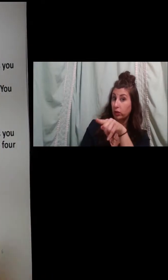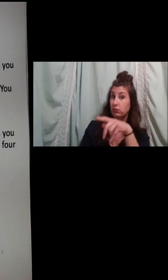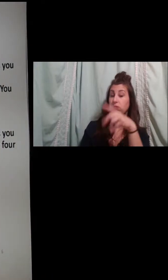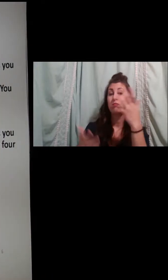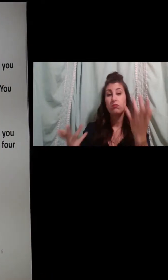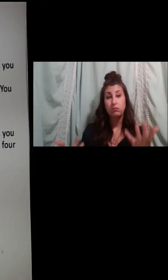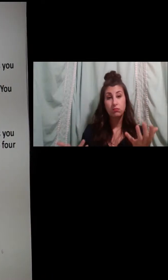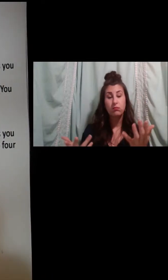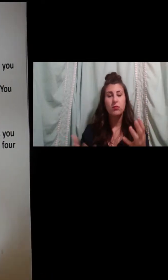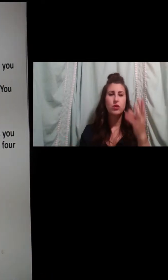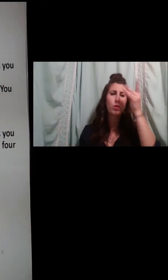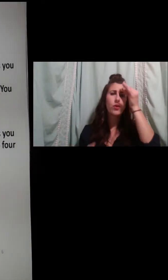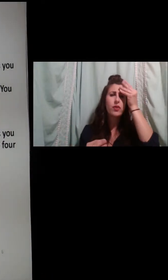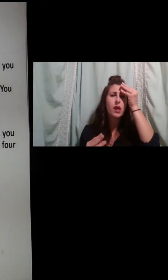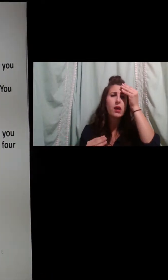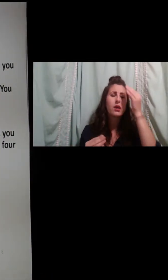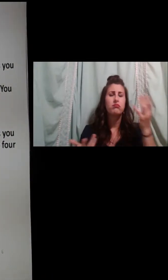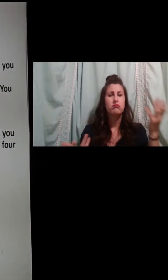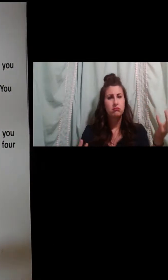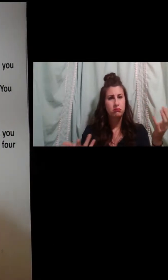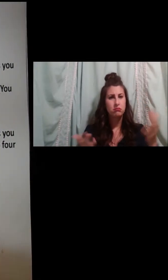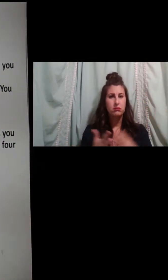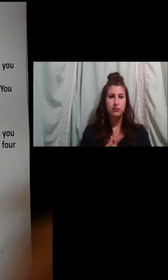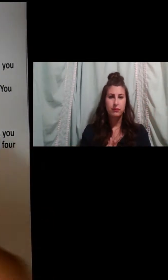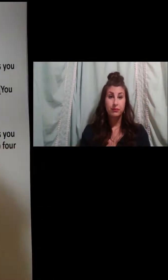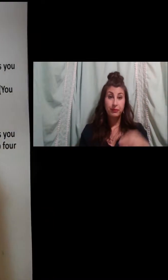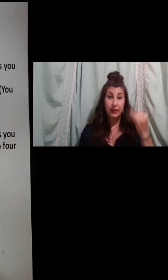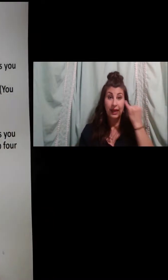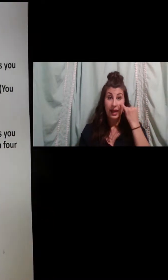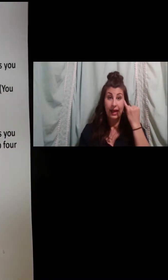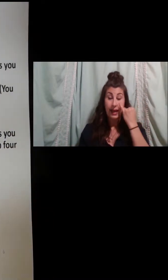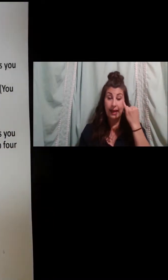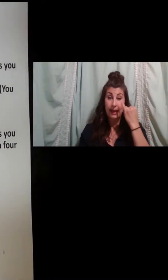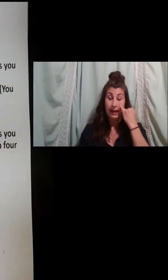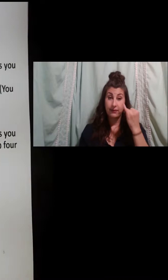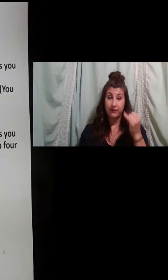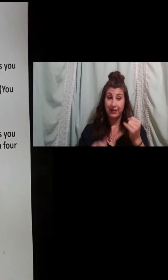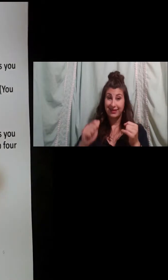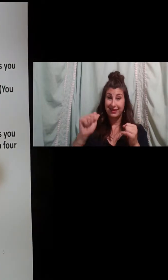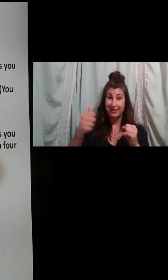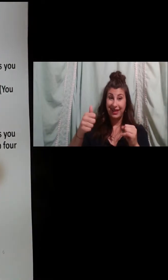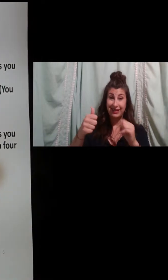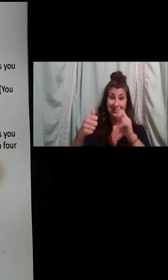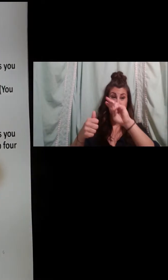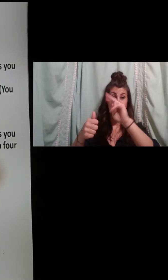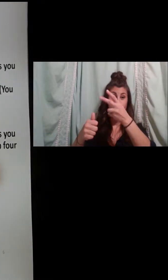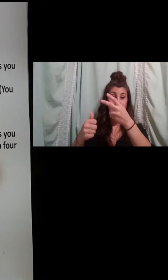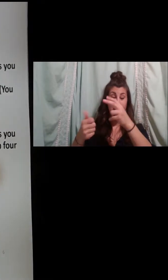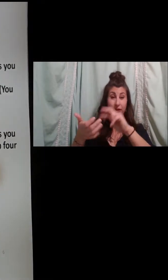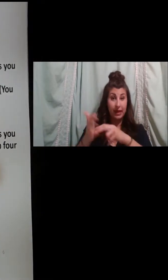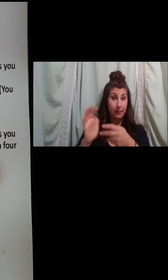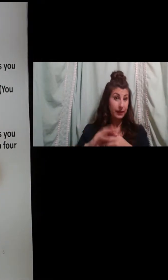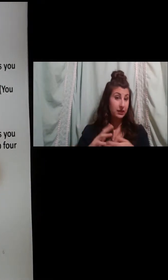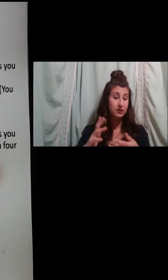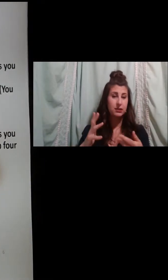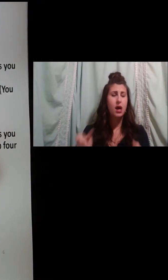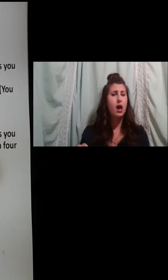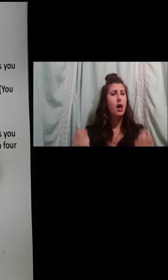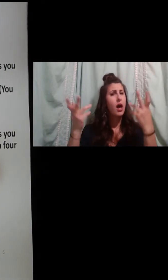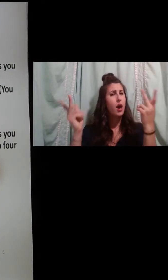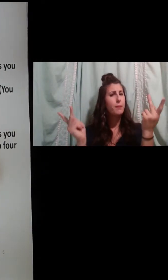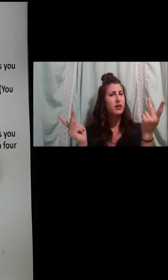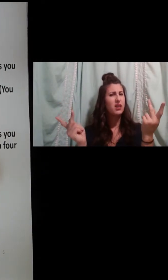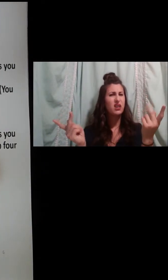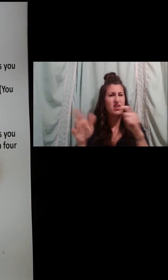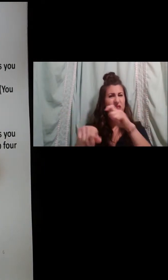question. All right, so let's think about this. If 10 squared means